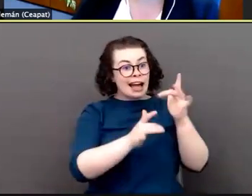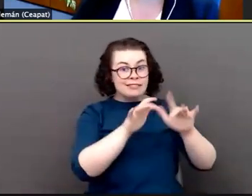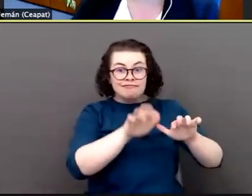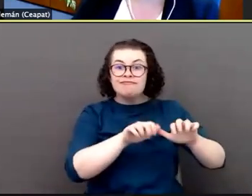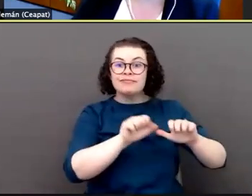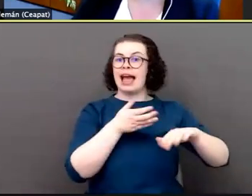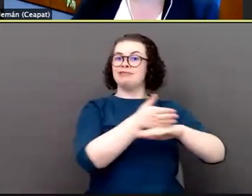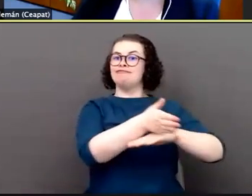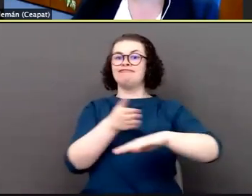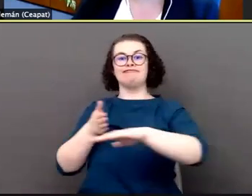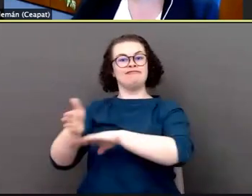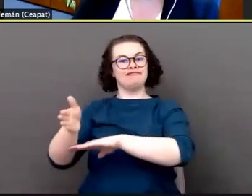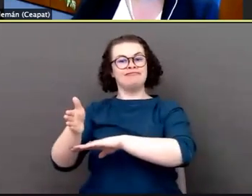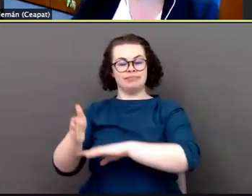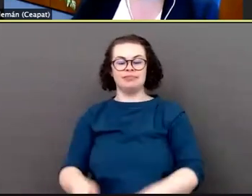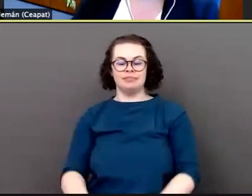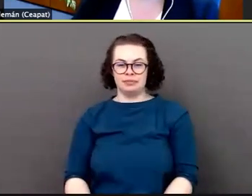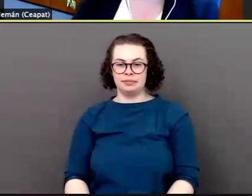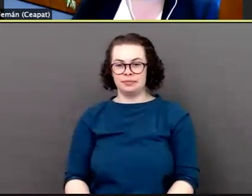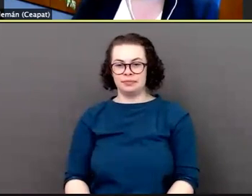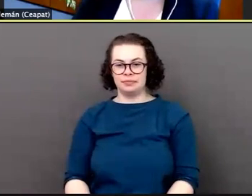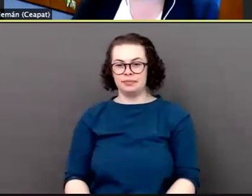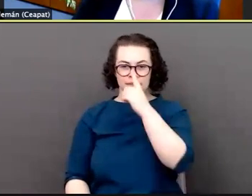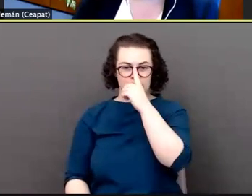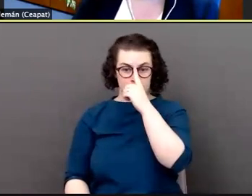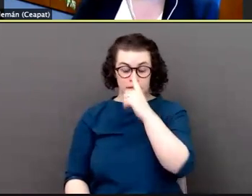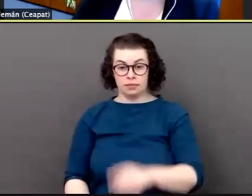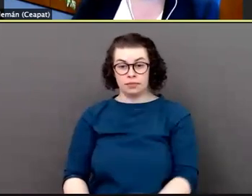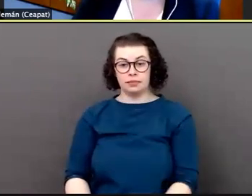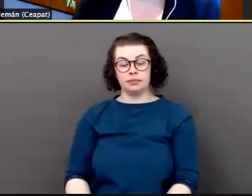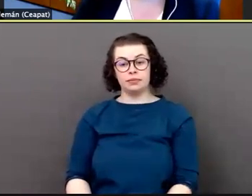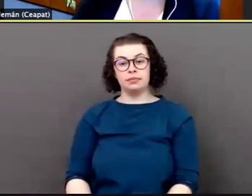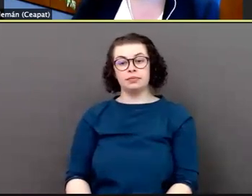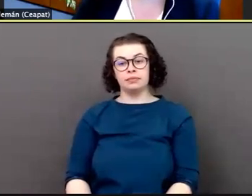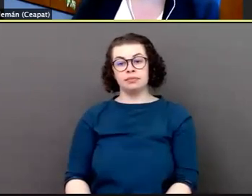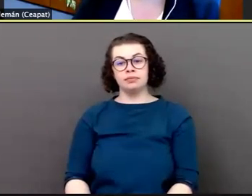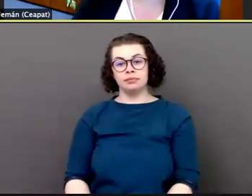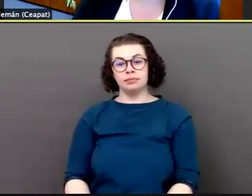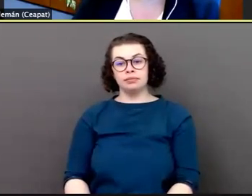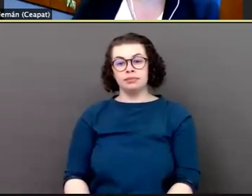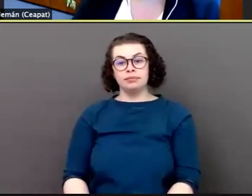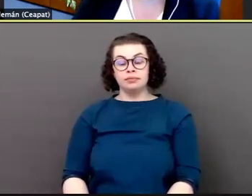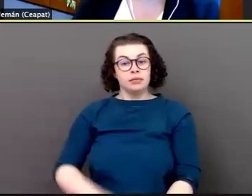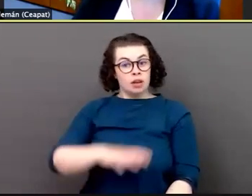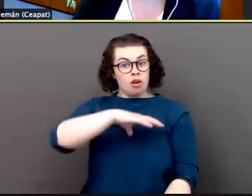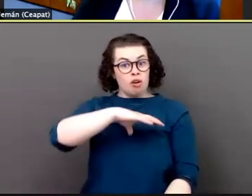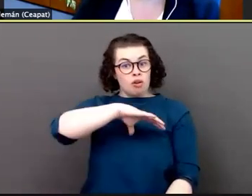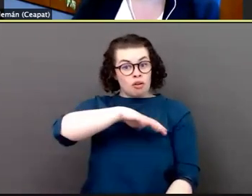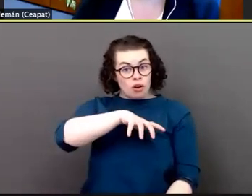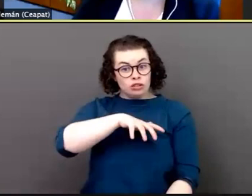with accessibility can also be required, citing the standard as